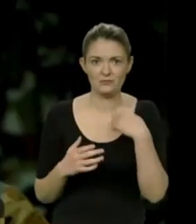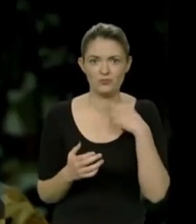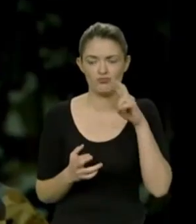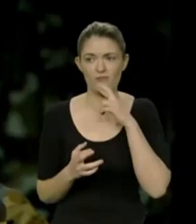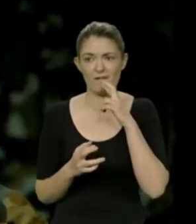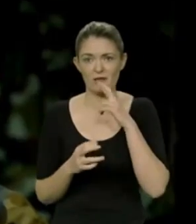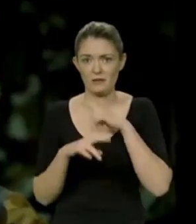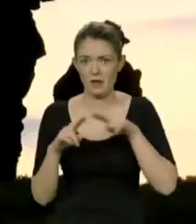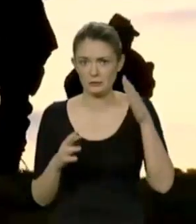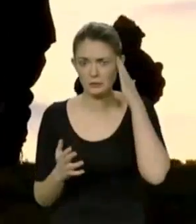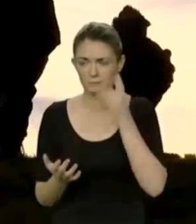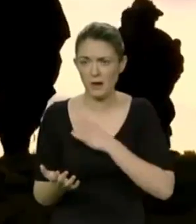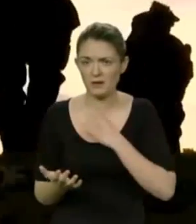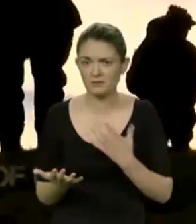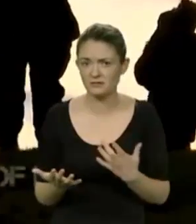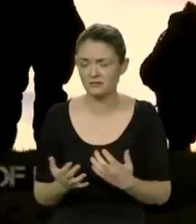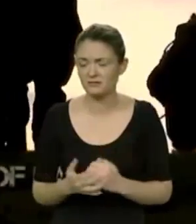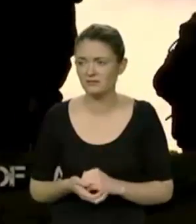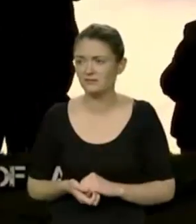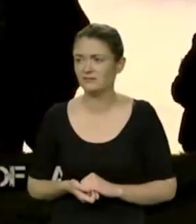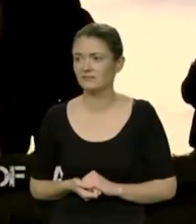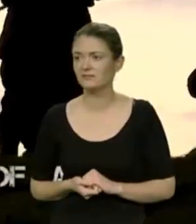not know anyway, to be honest.